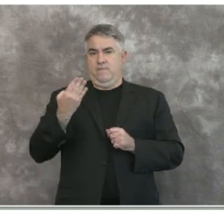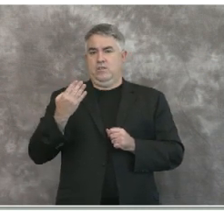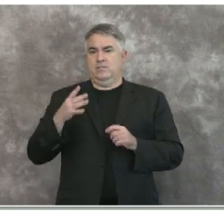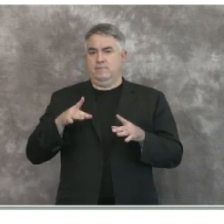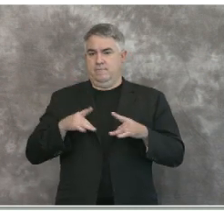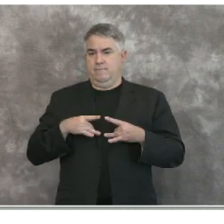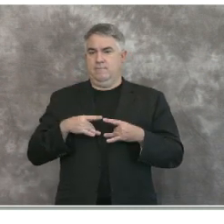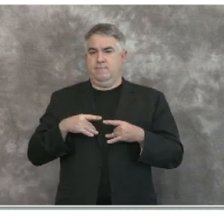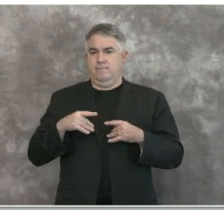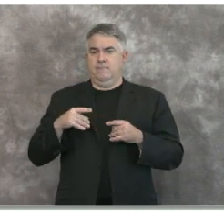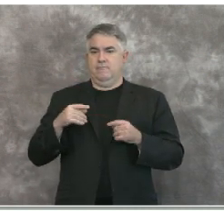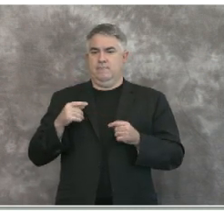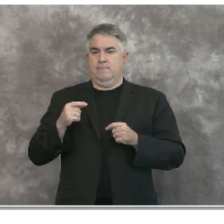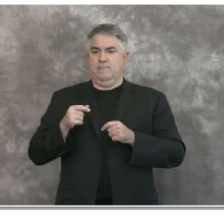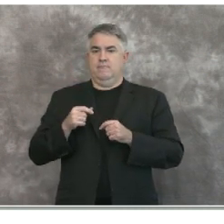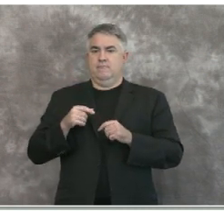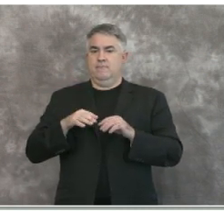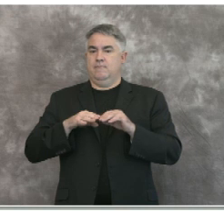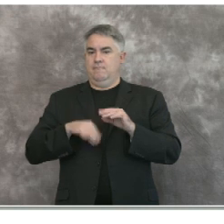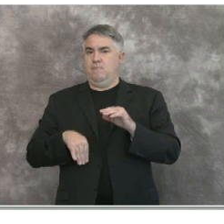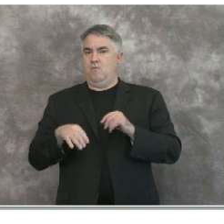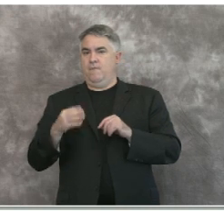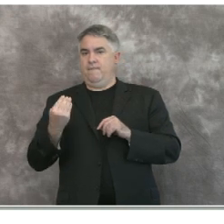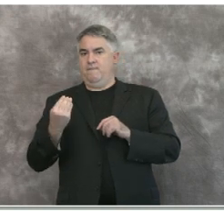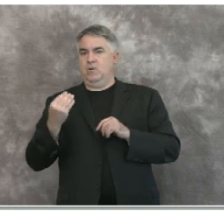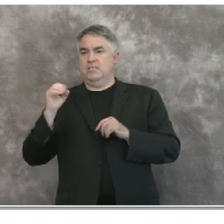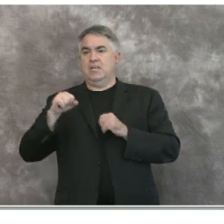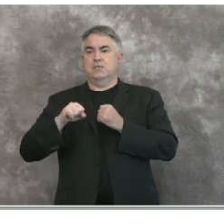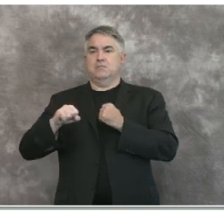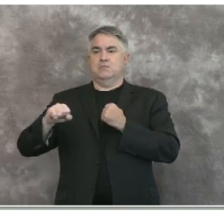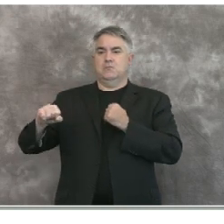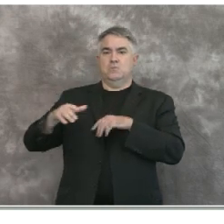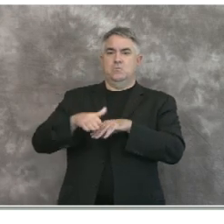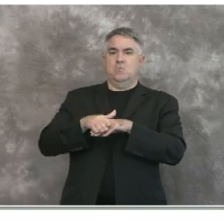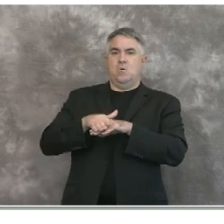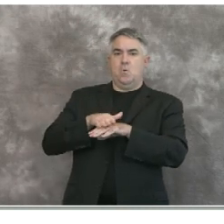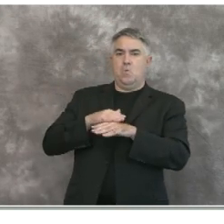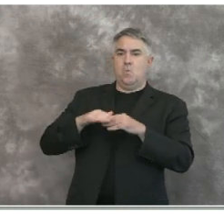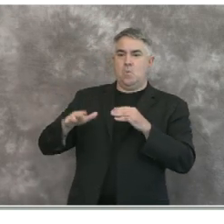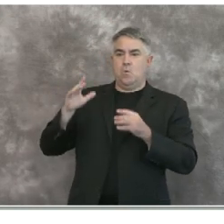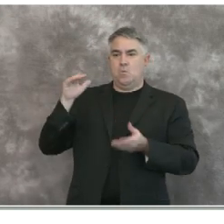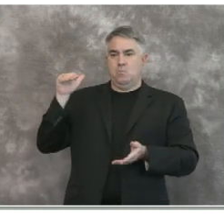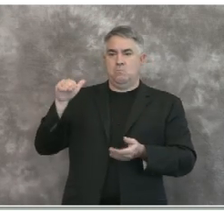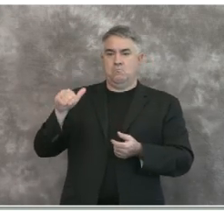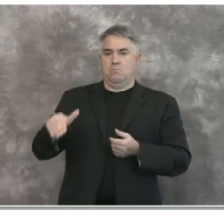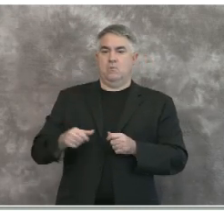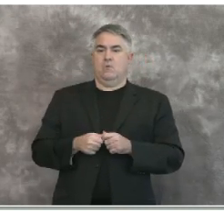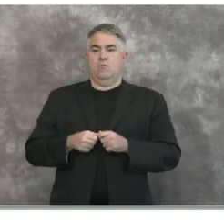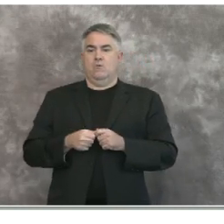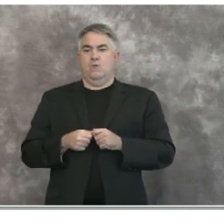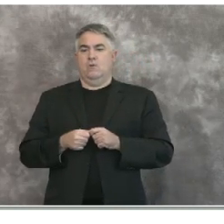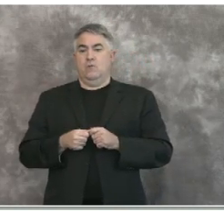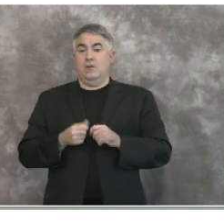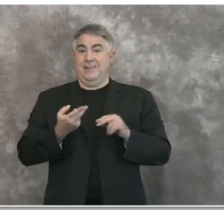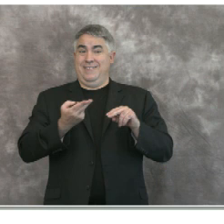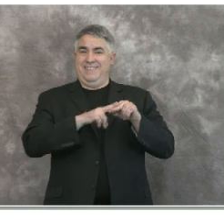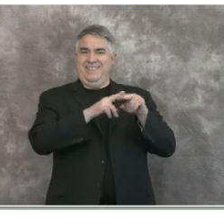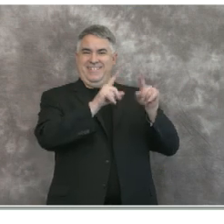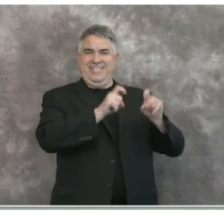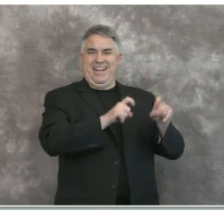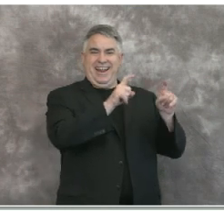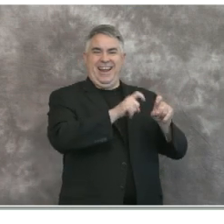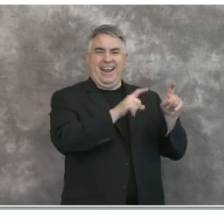rate. That is below our 14-day rolling average of 3.6. As we continue to increase testing, we expect this number to continue to